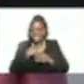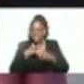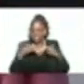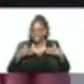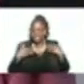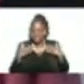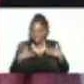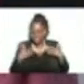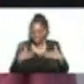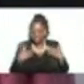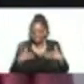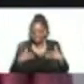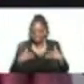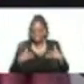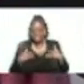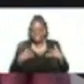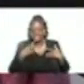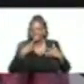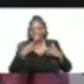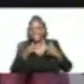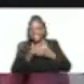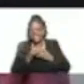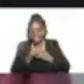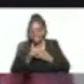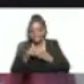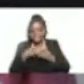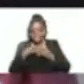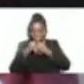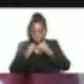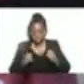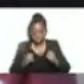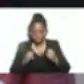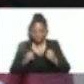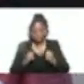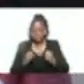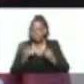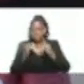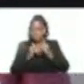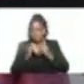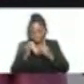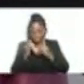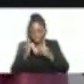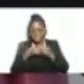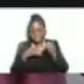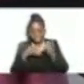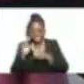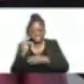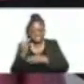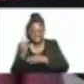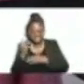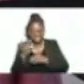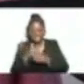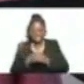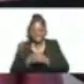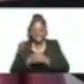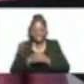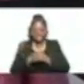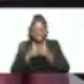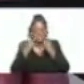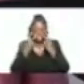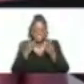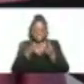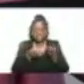but my stall cost much more than that. Mm-hmm. But we'll see where it goes from